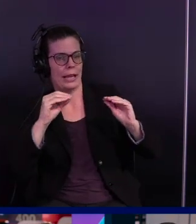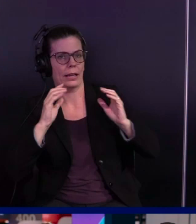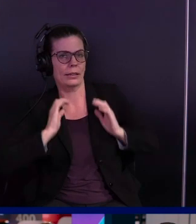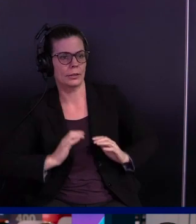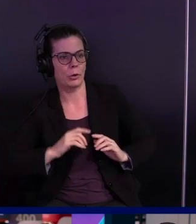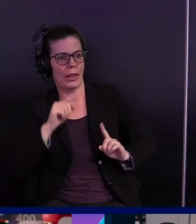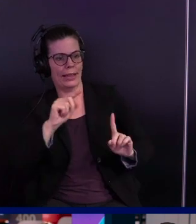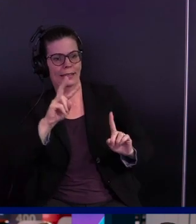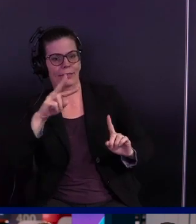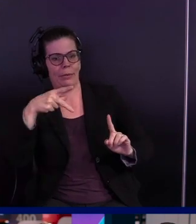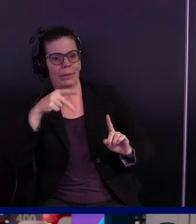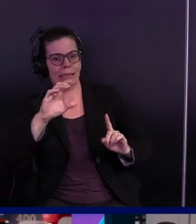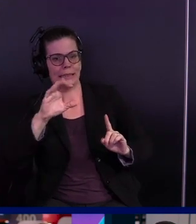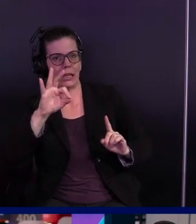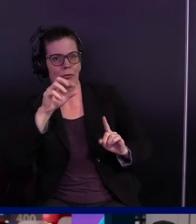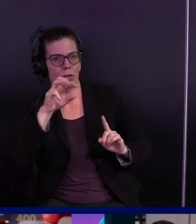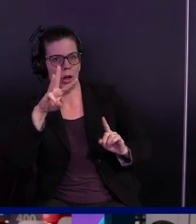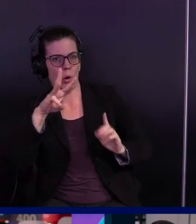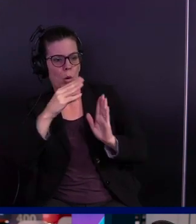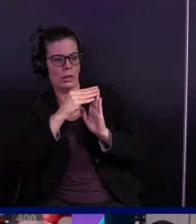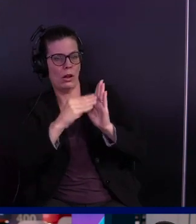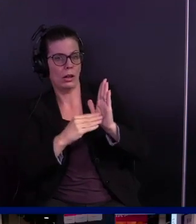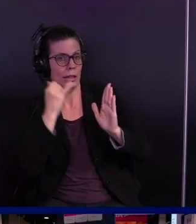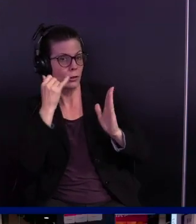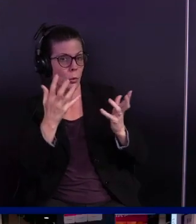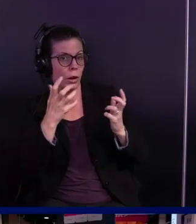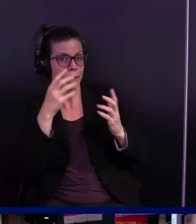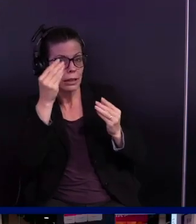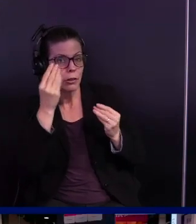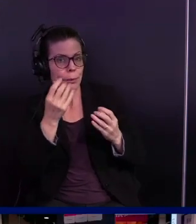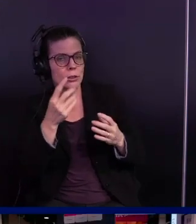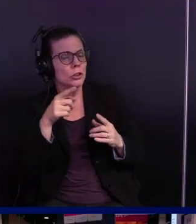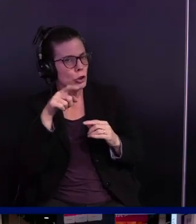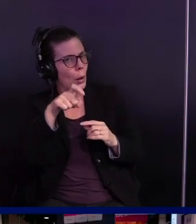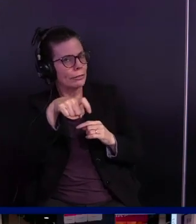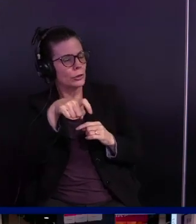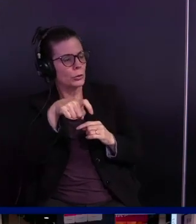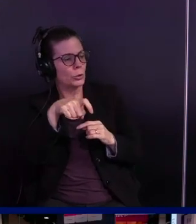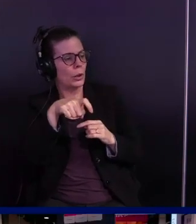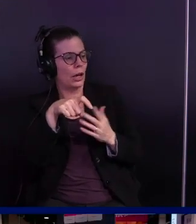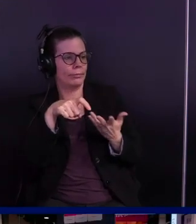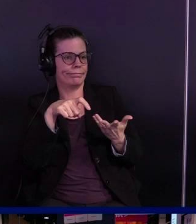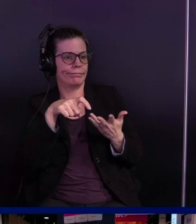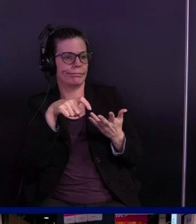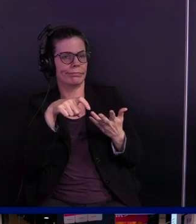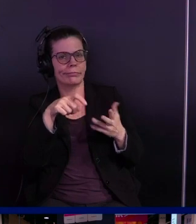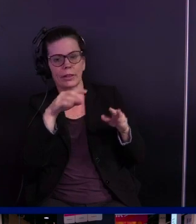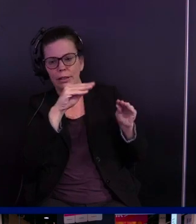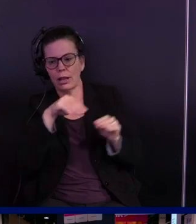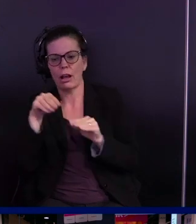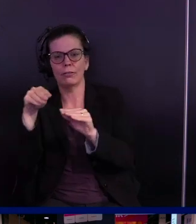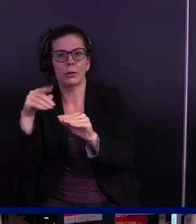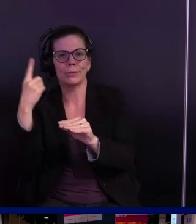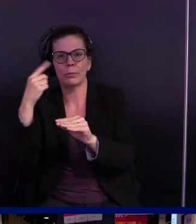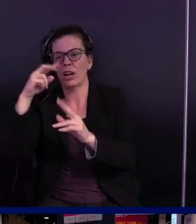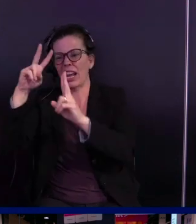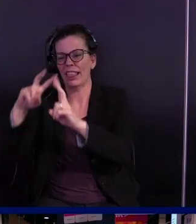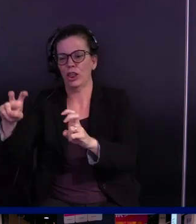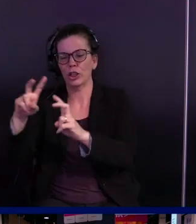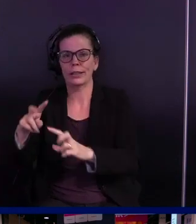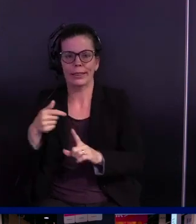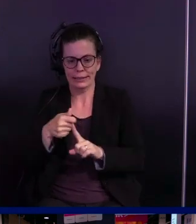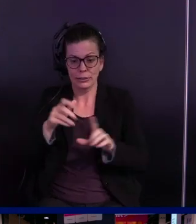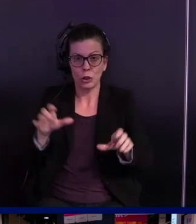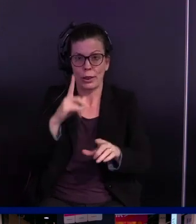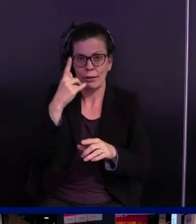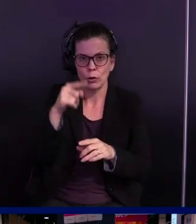what VPC flow logs are, and if you want to get this information, you're going to have to offload them somewhere and look at them. This does that for you.